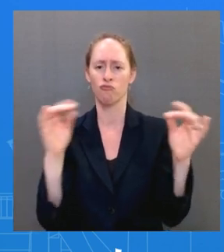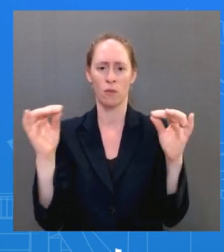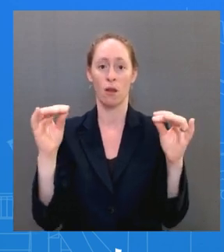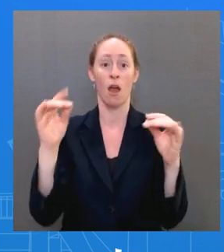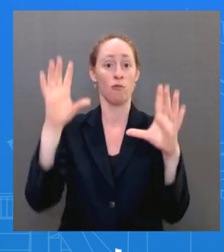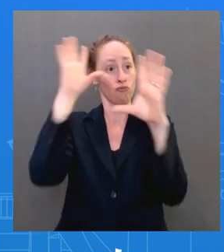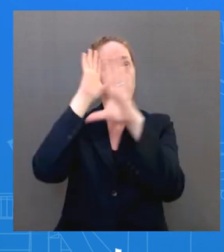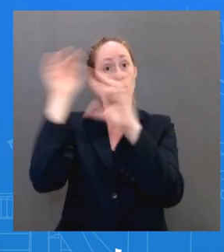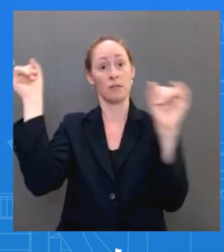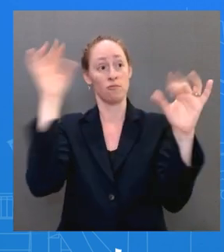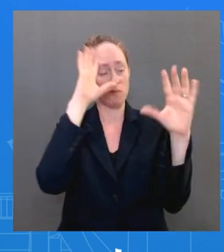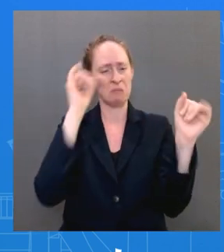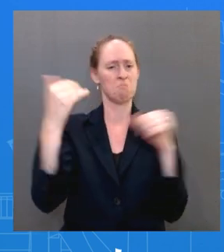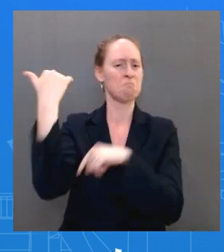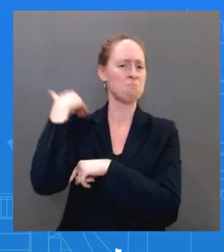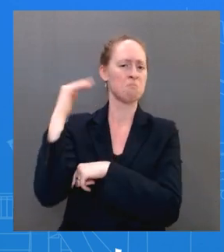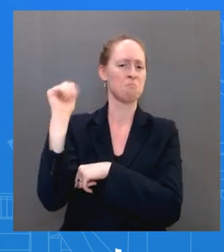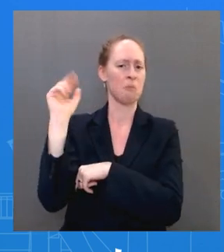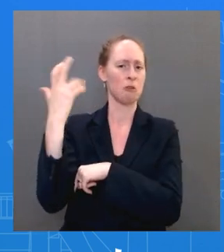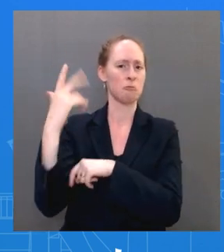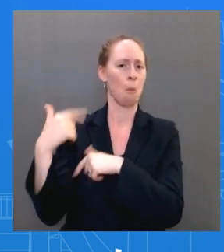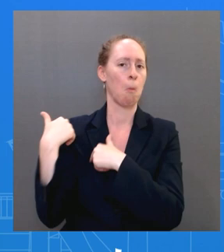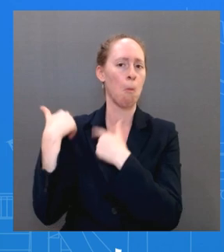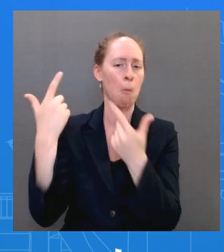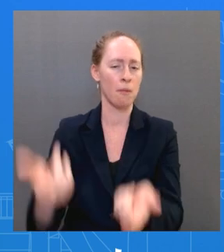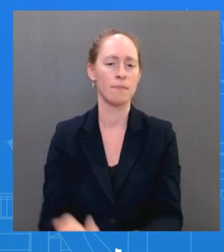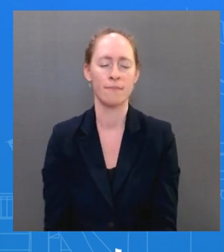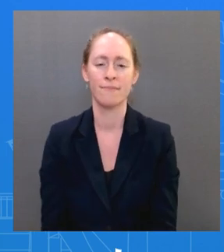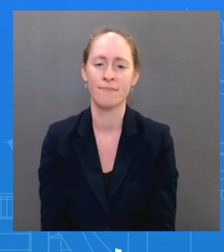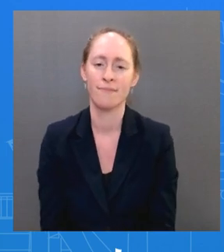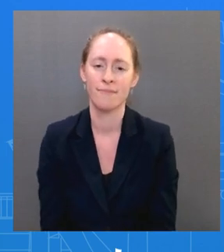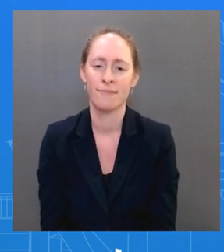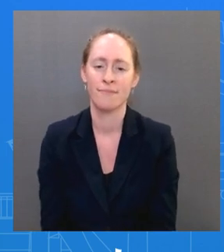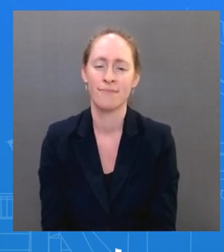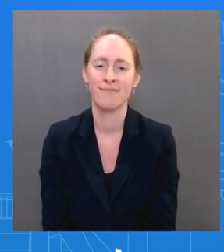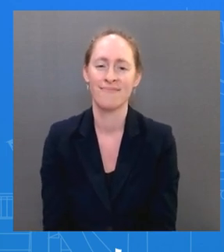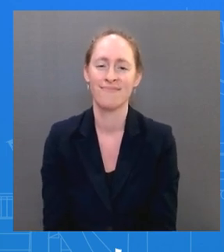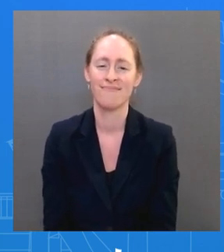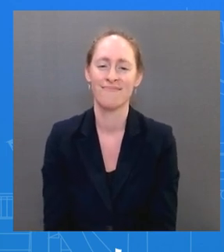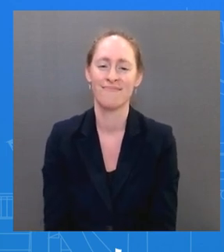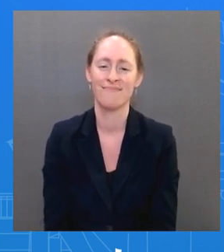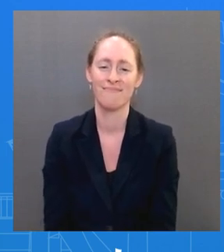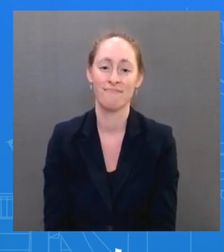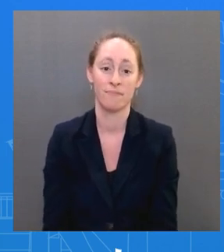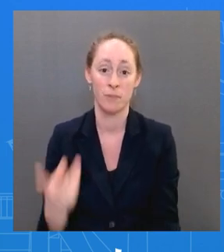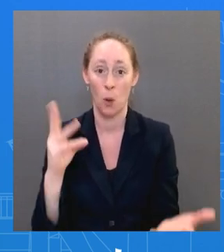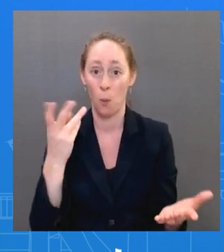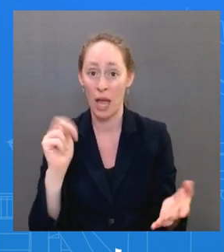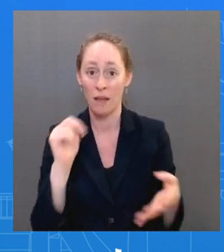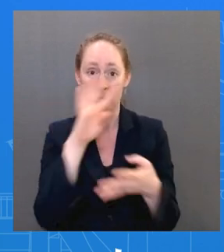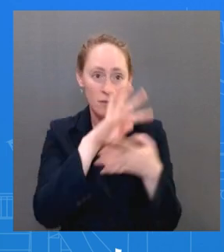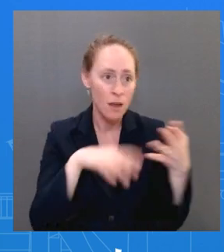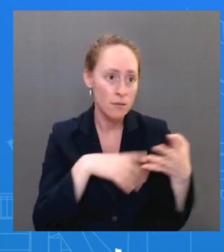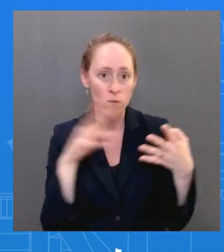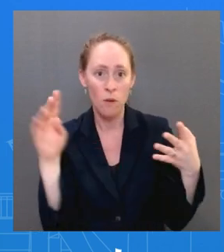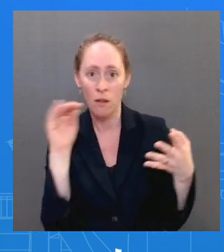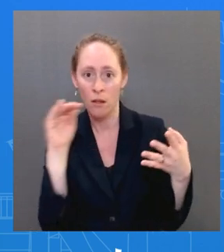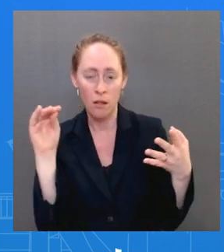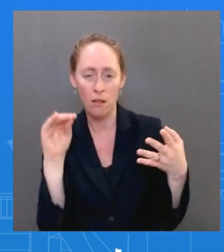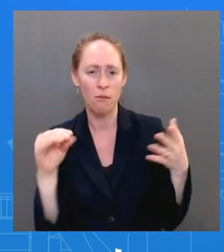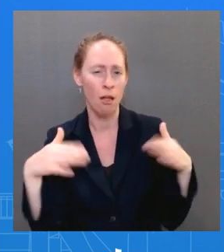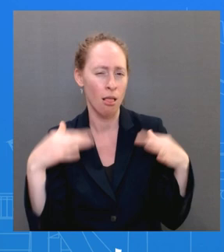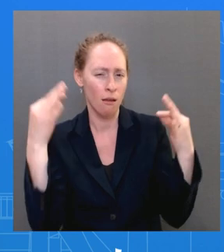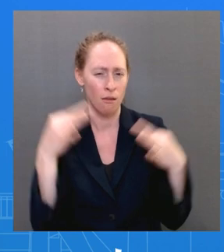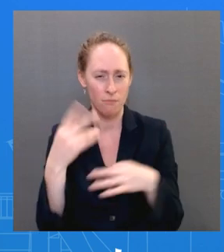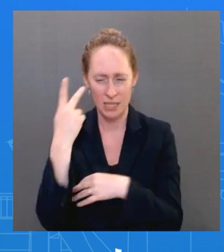When it comes to his schedule, we'll see how the president does. He's improving, which we all should be thrilled that the president of the United States